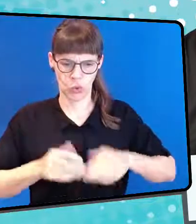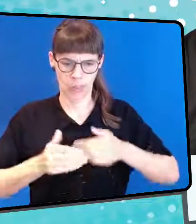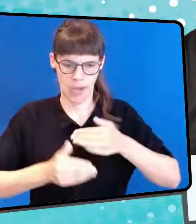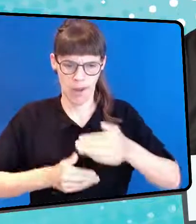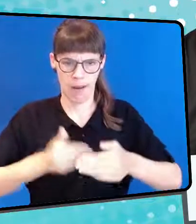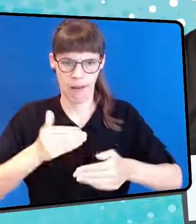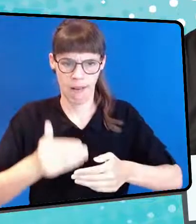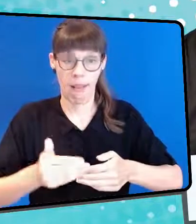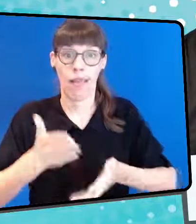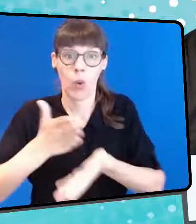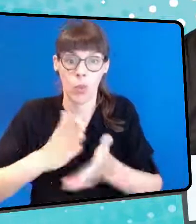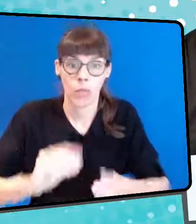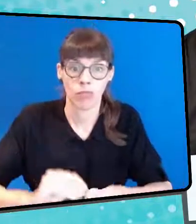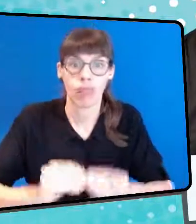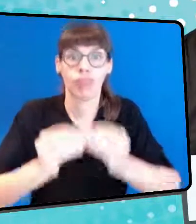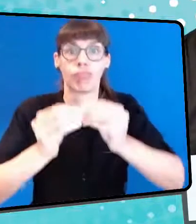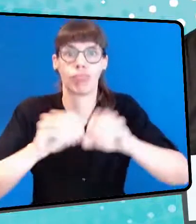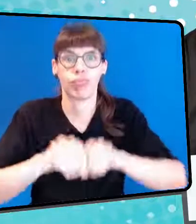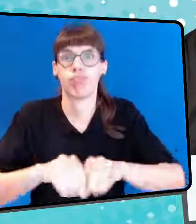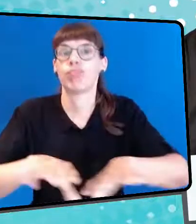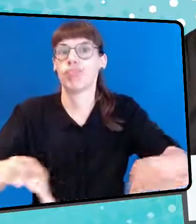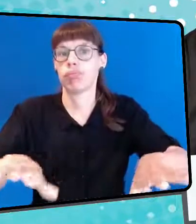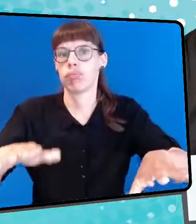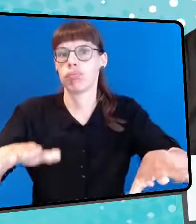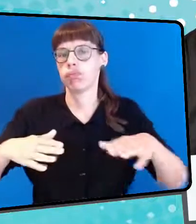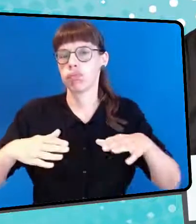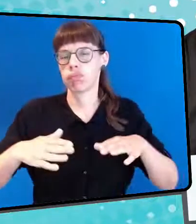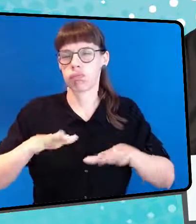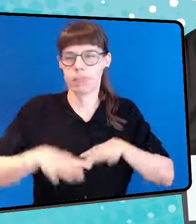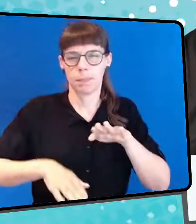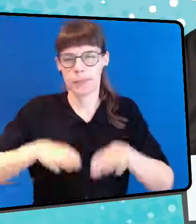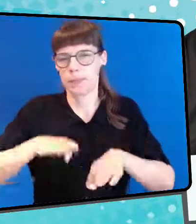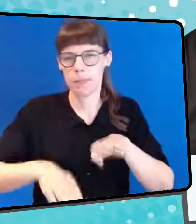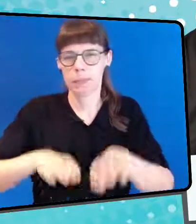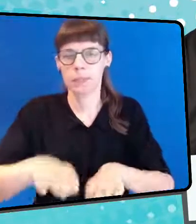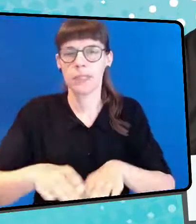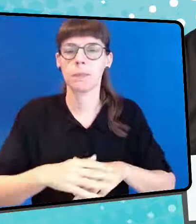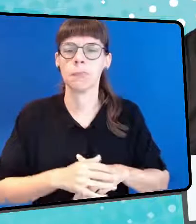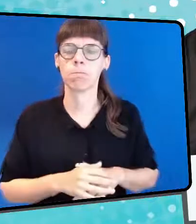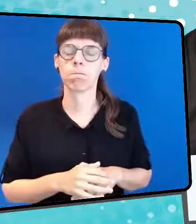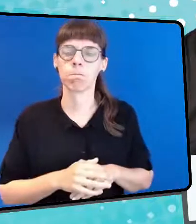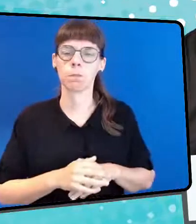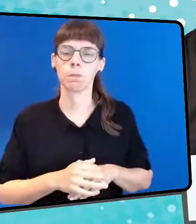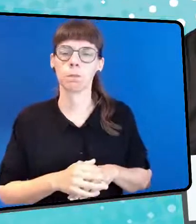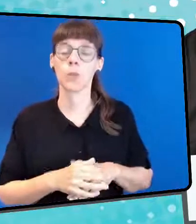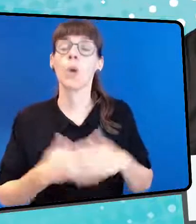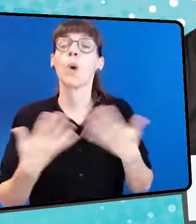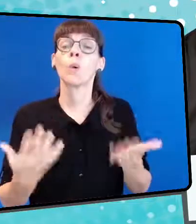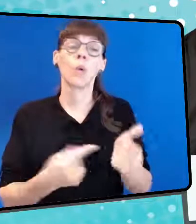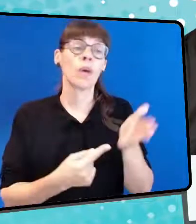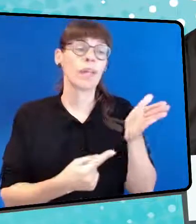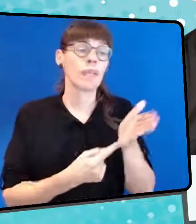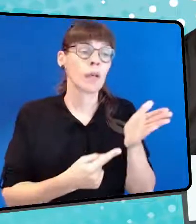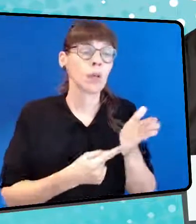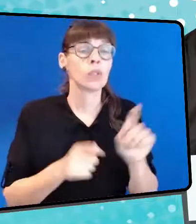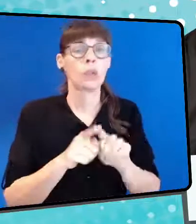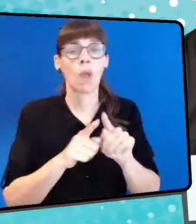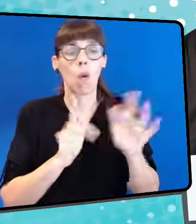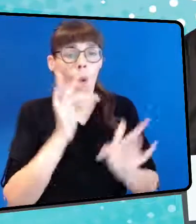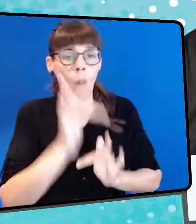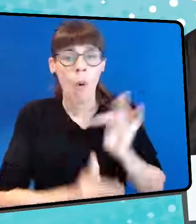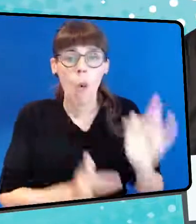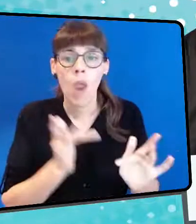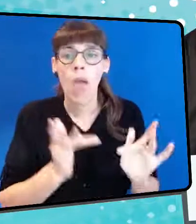deployment. And we talk a lot about what are called technology readiness levels. So sort of 9 technology readiness levels. 1 really